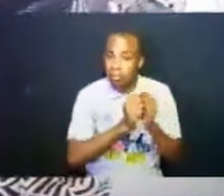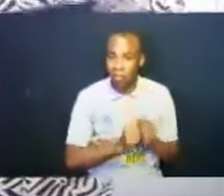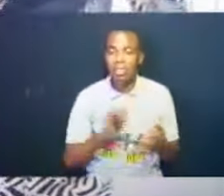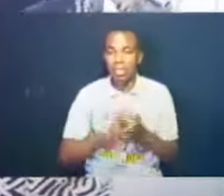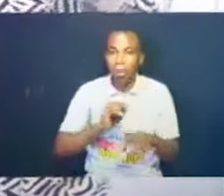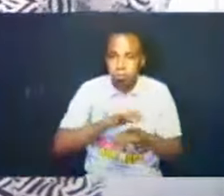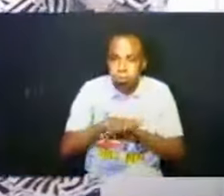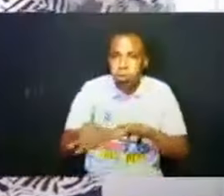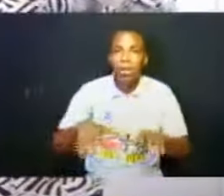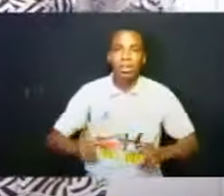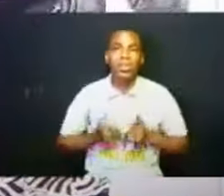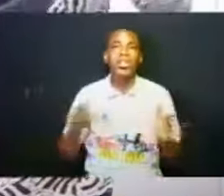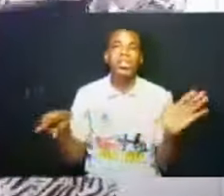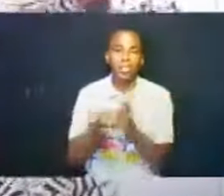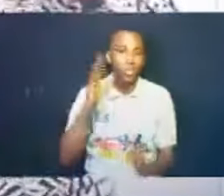We